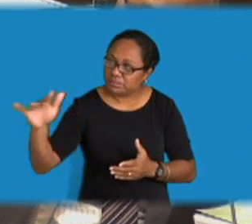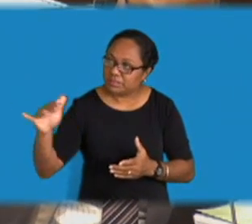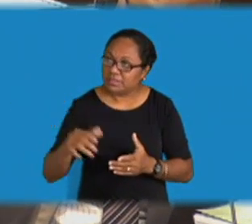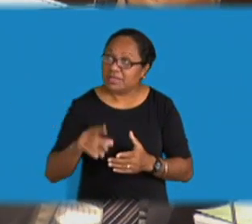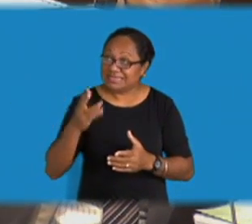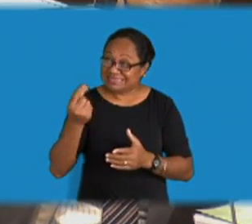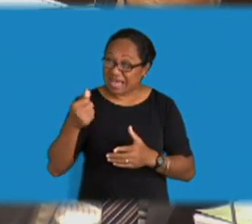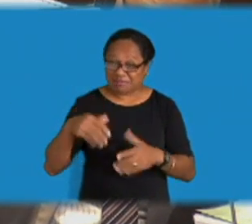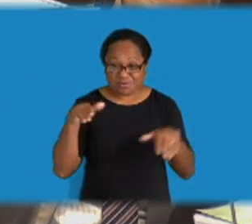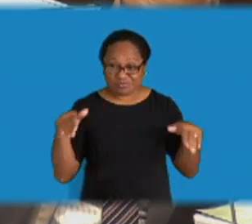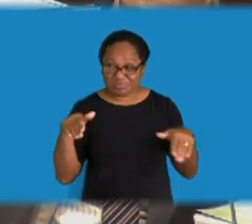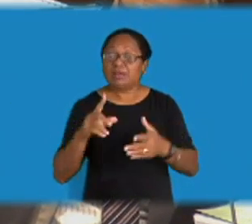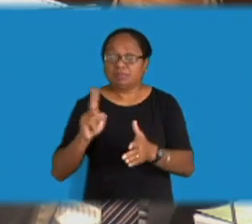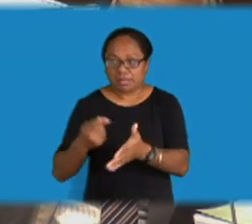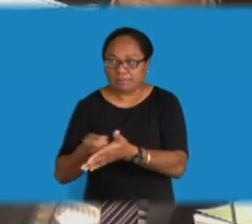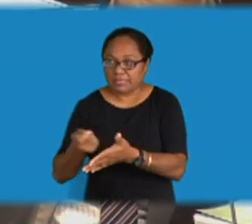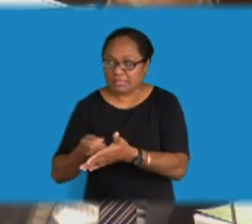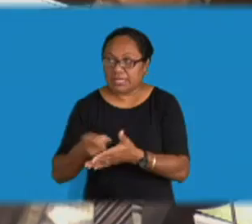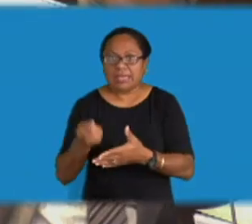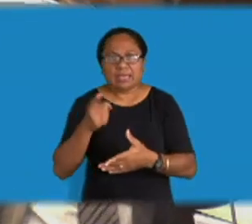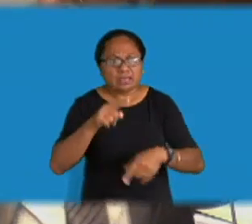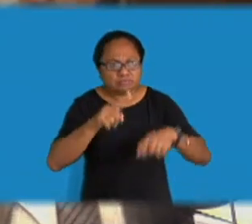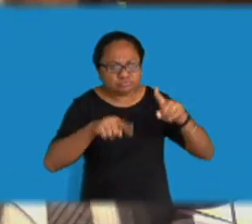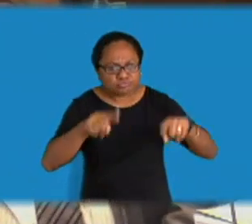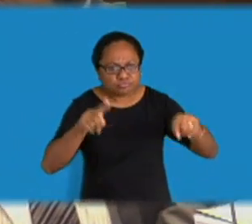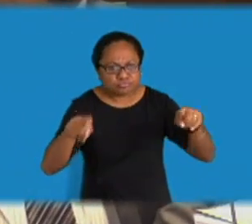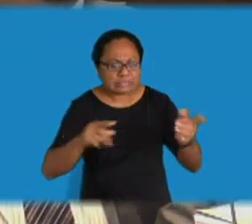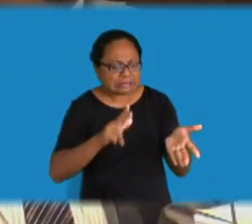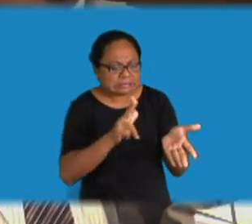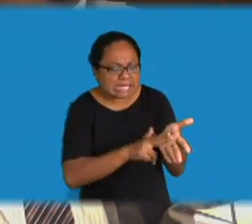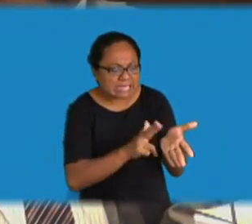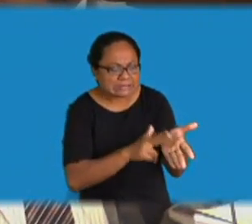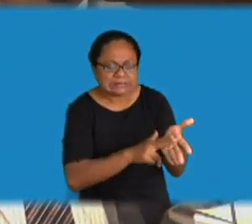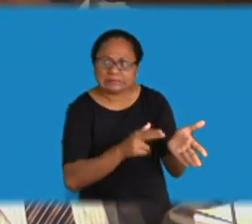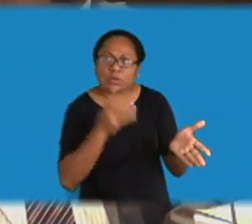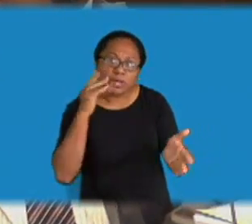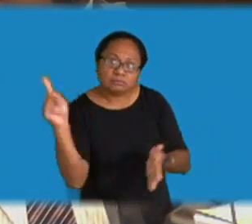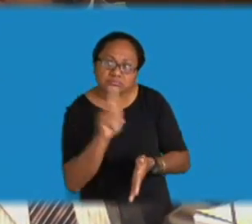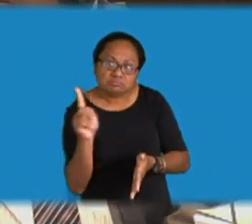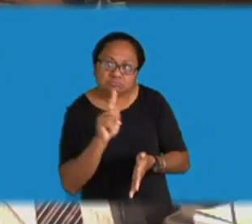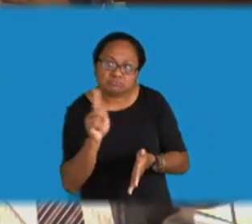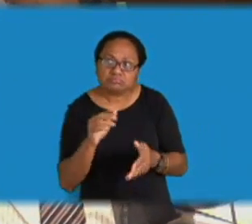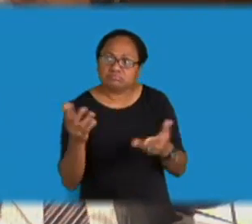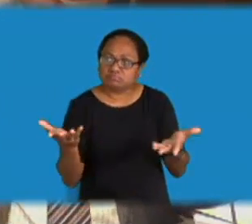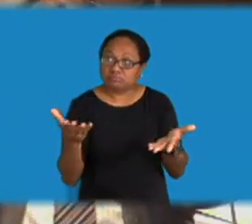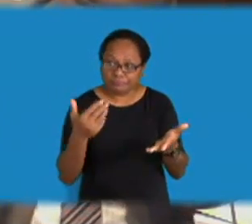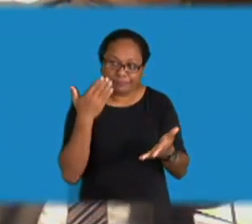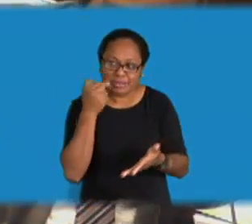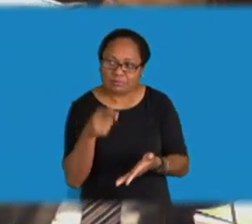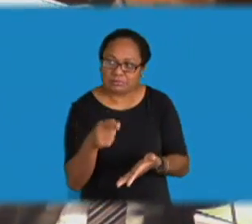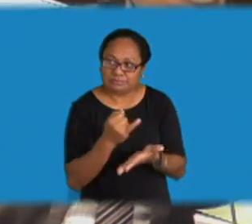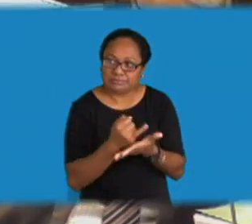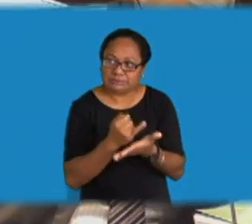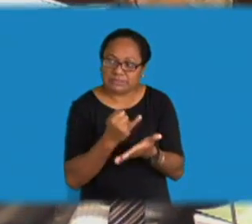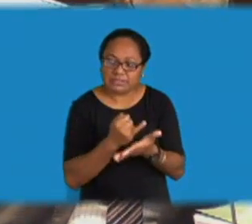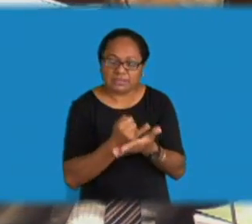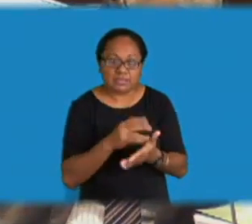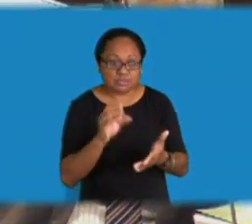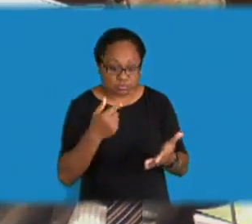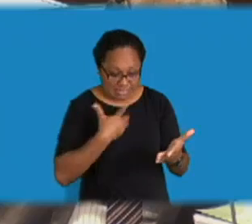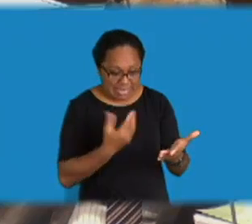not work, and there were inconsistencies in relation to the signing of the daily register attendance. What the audit report found, which I have over here with